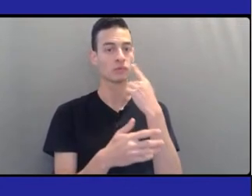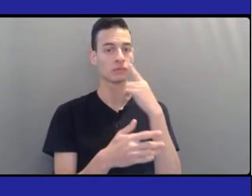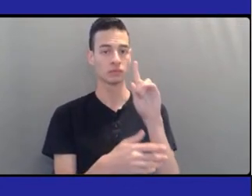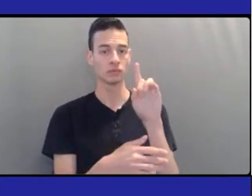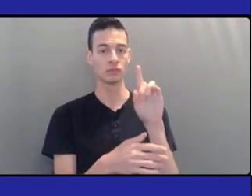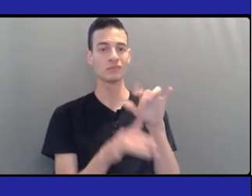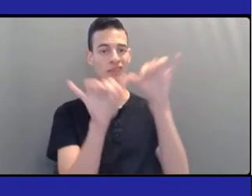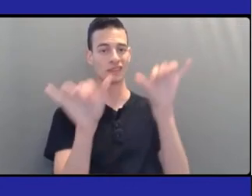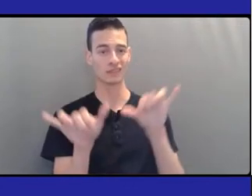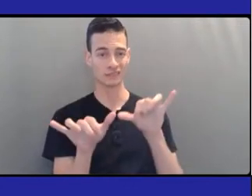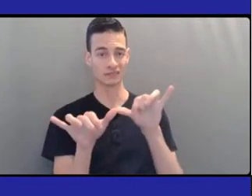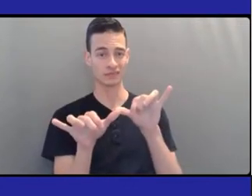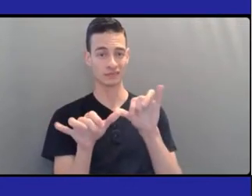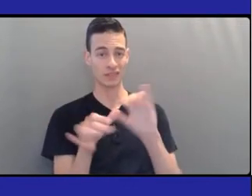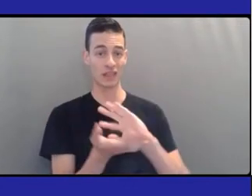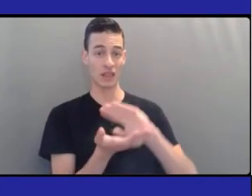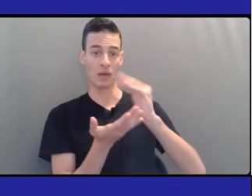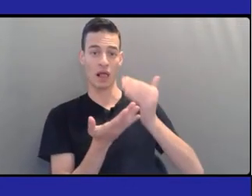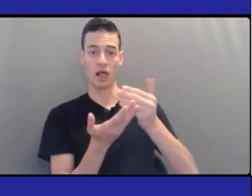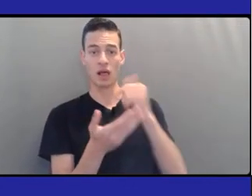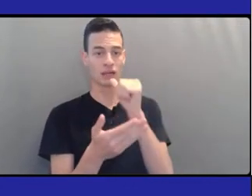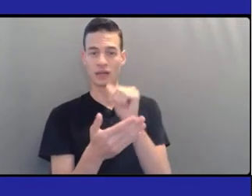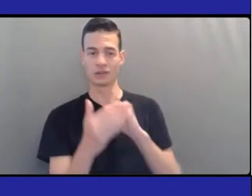in an amount not to exceed